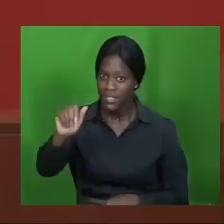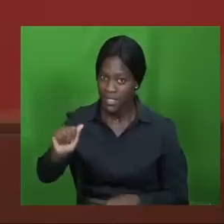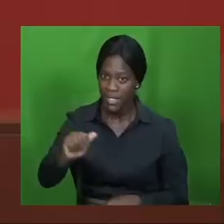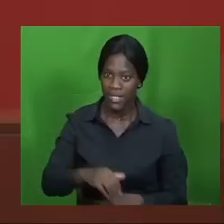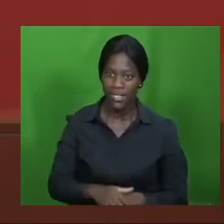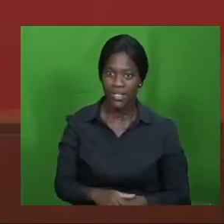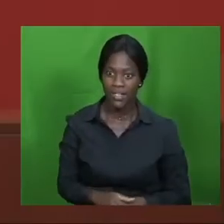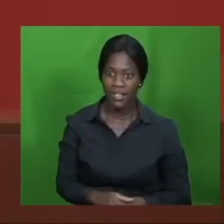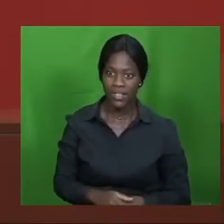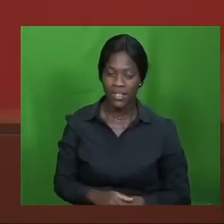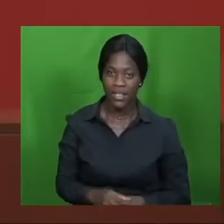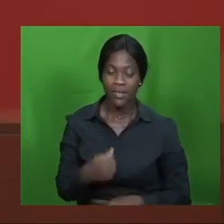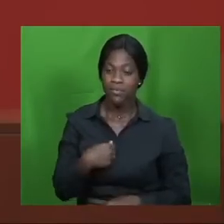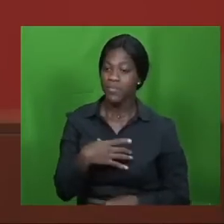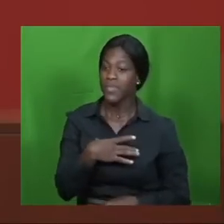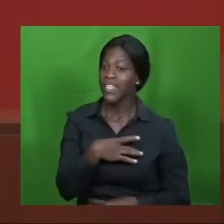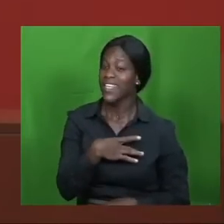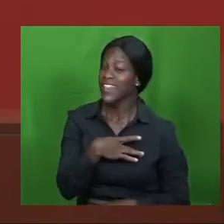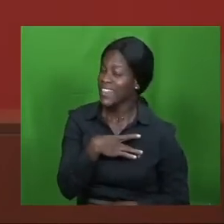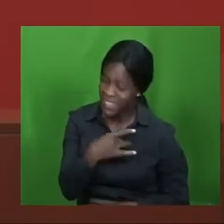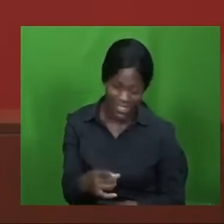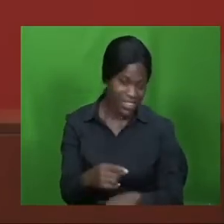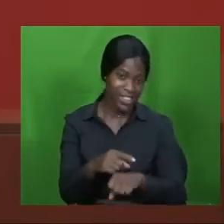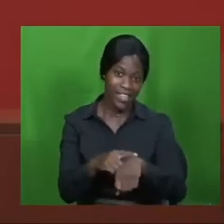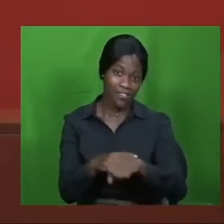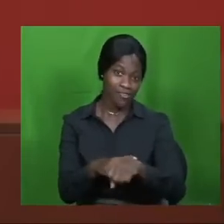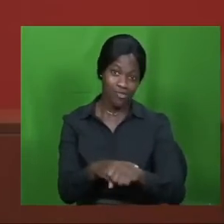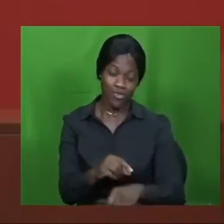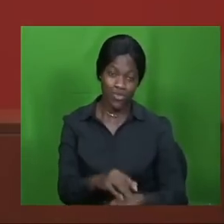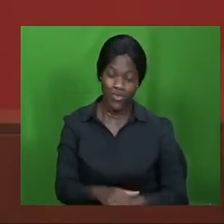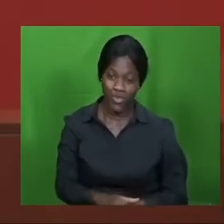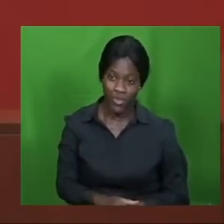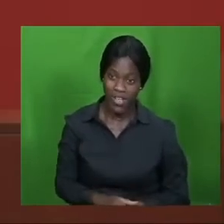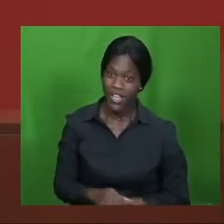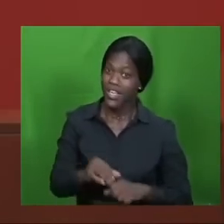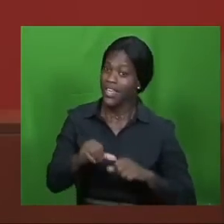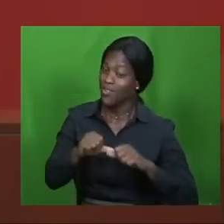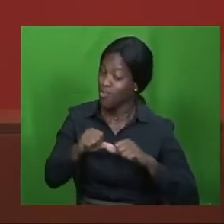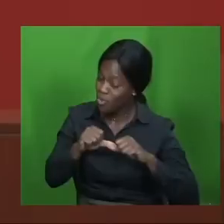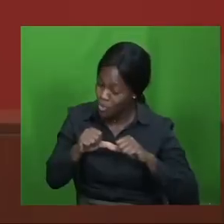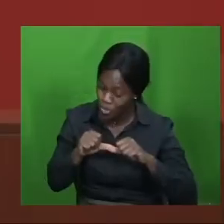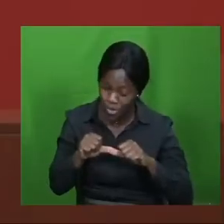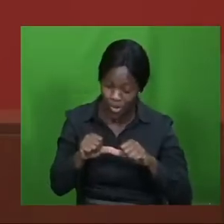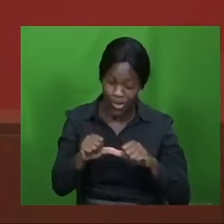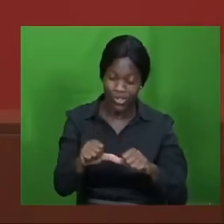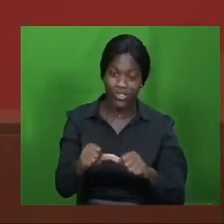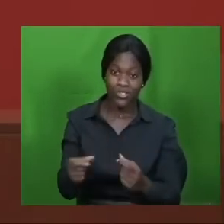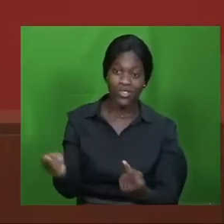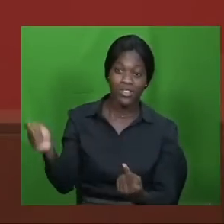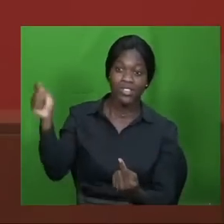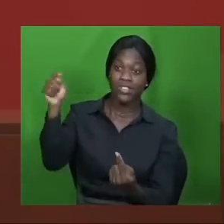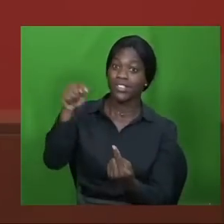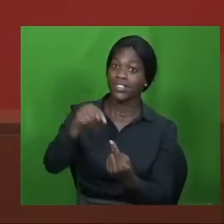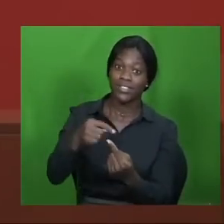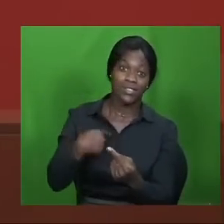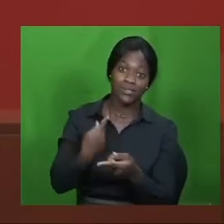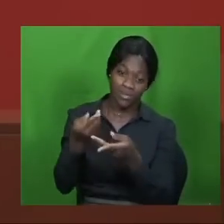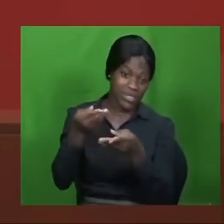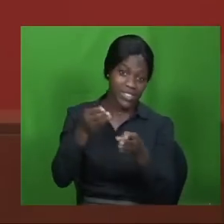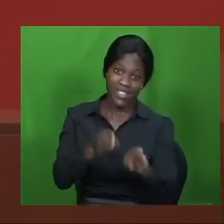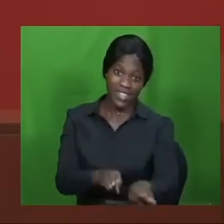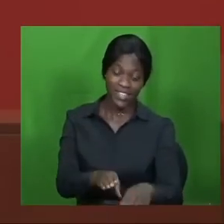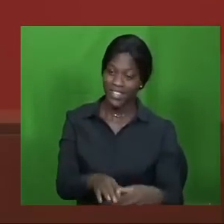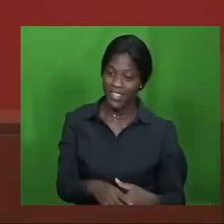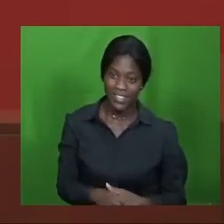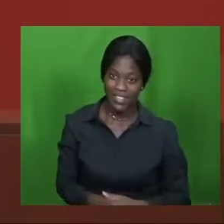My passion for football is unlimited, and it will continue so until I'm no more in the world. So